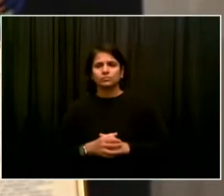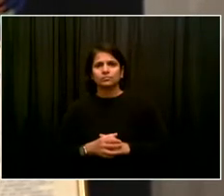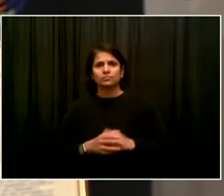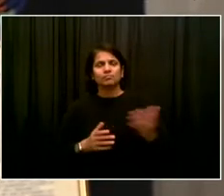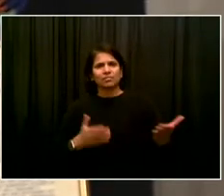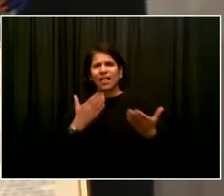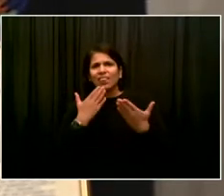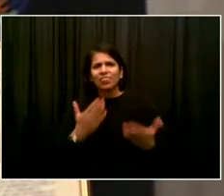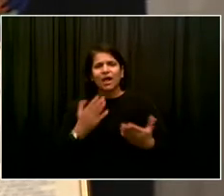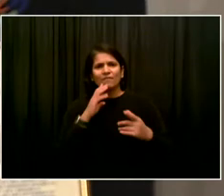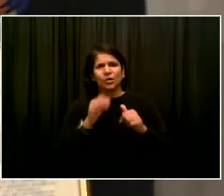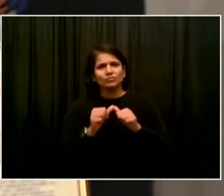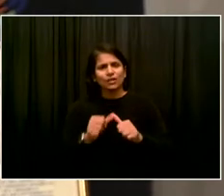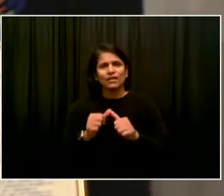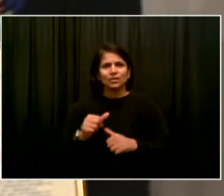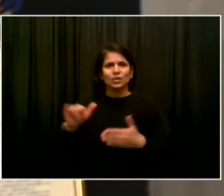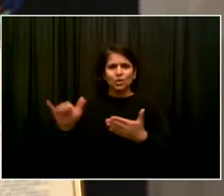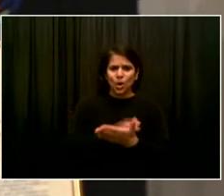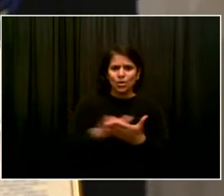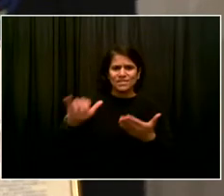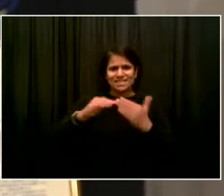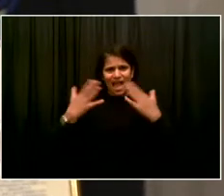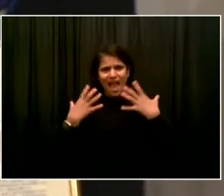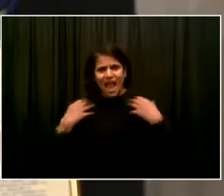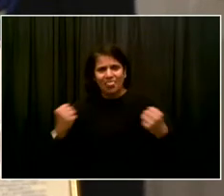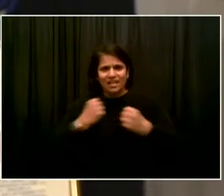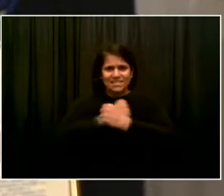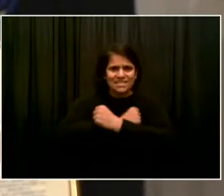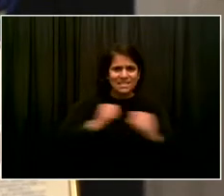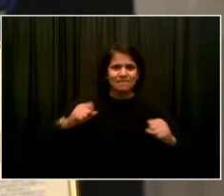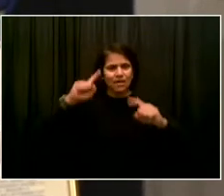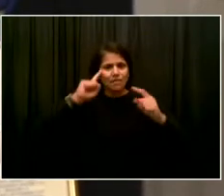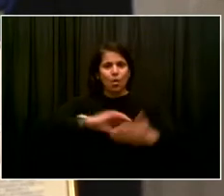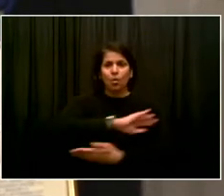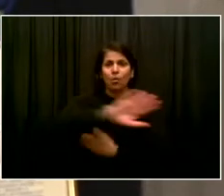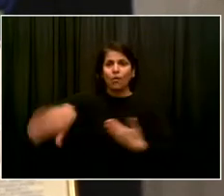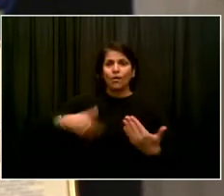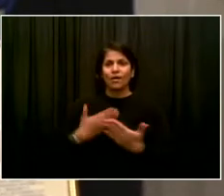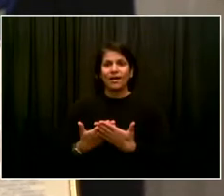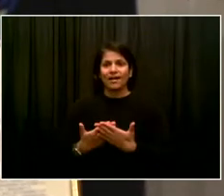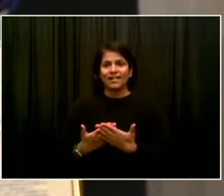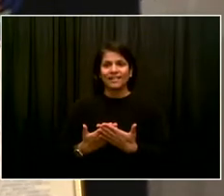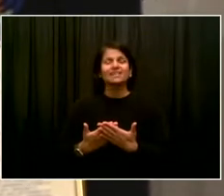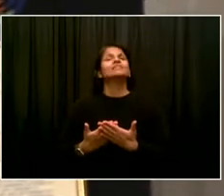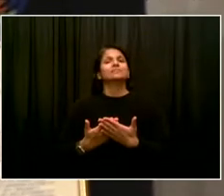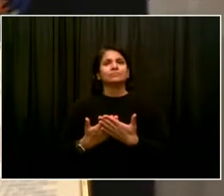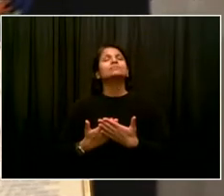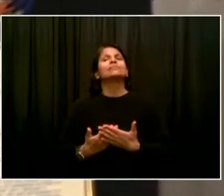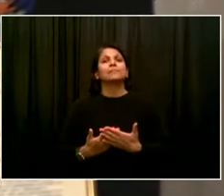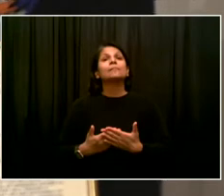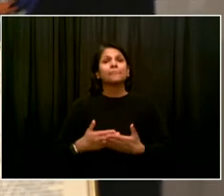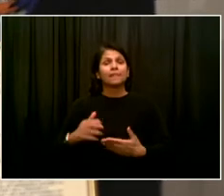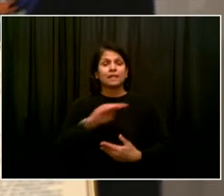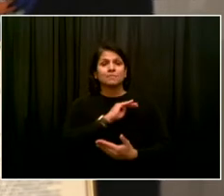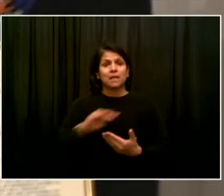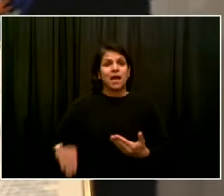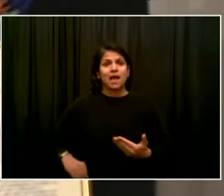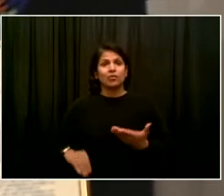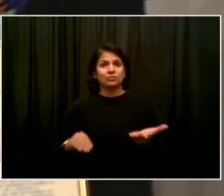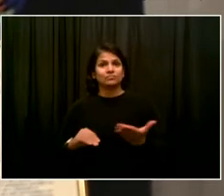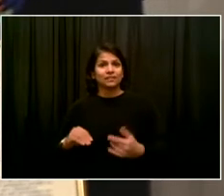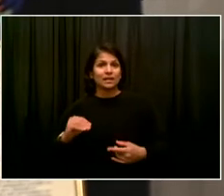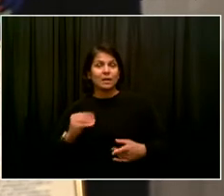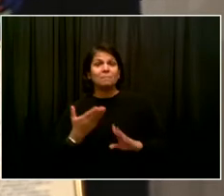place for everybody to live. You know, prior to this administration, Mayor, me and other comrades, as you know, some of my